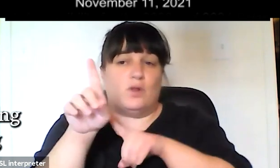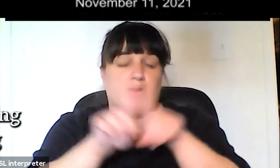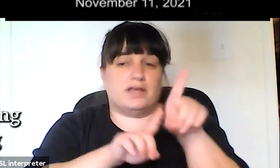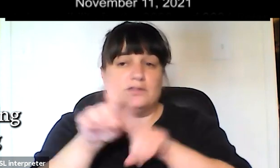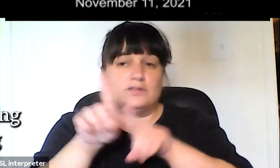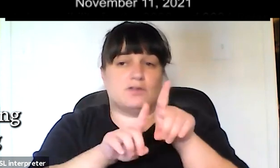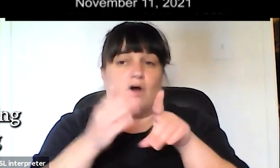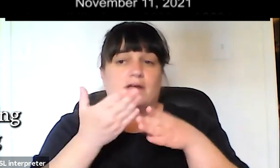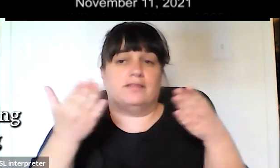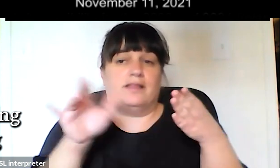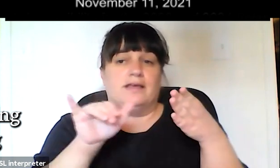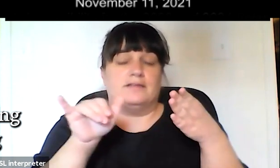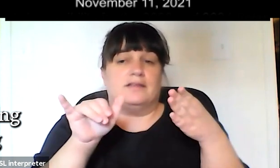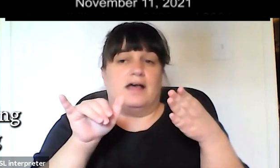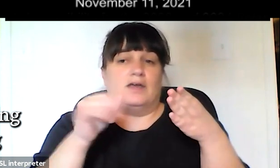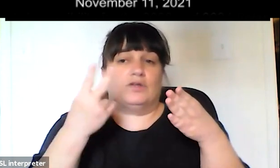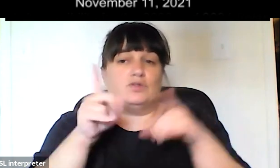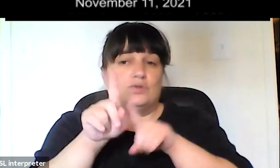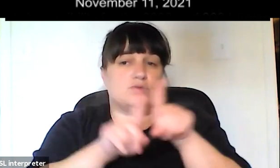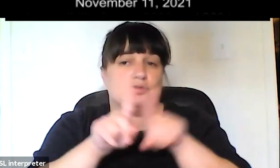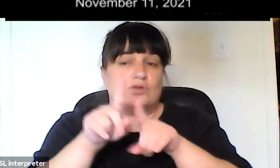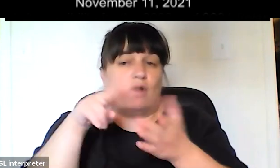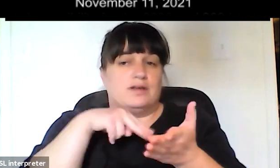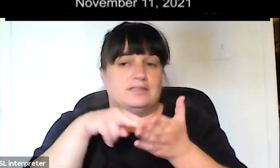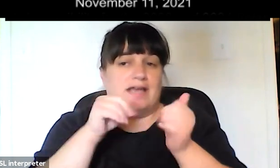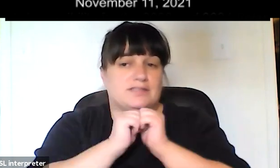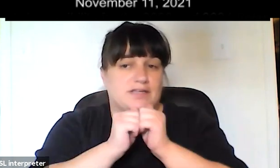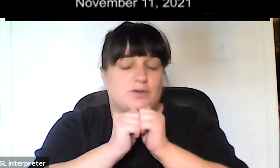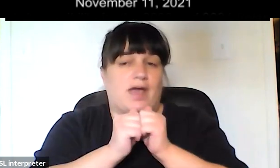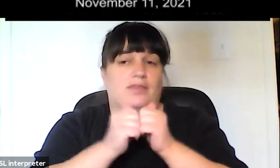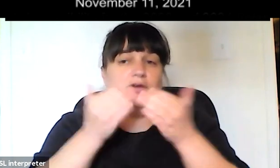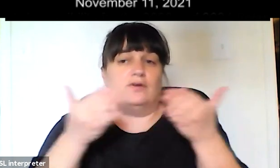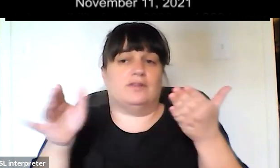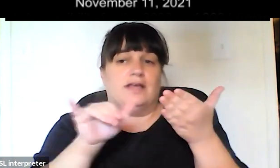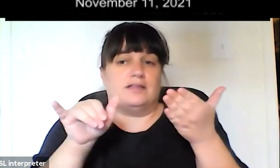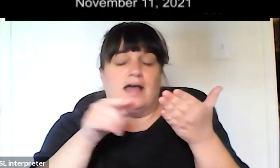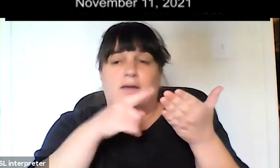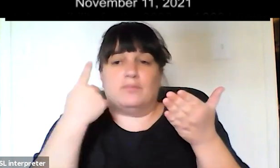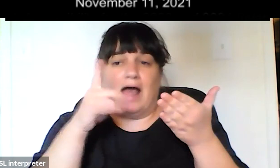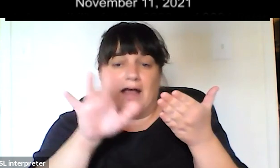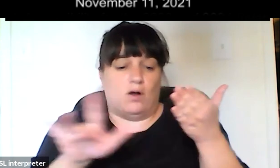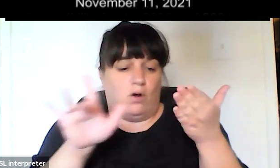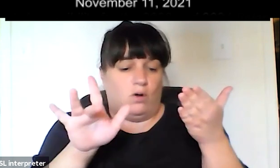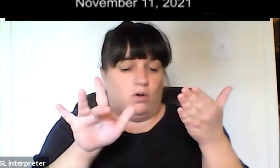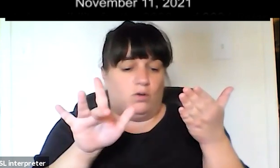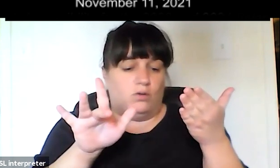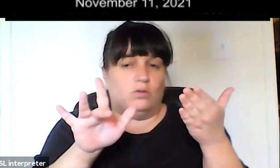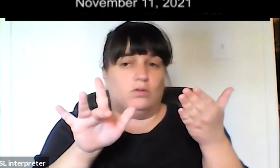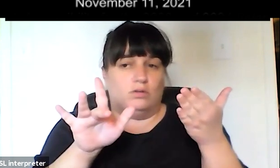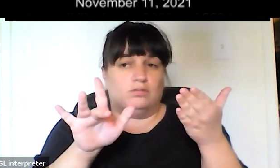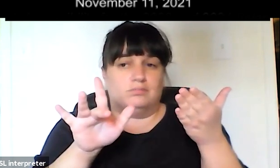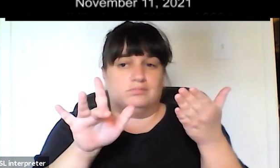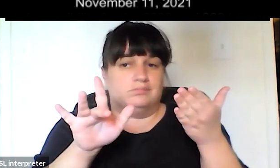stars, things like two stars dancing together, things like black holes, and all sorts of other